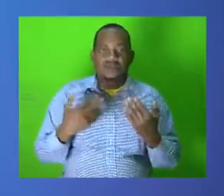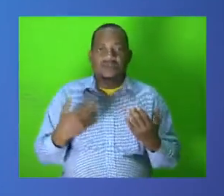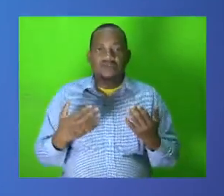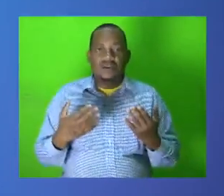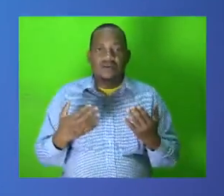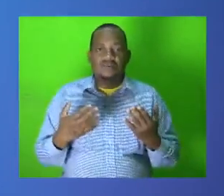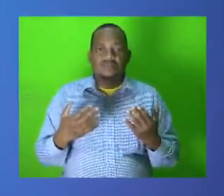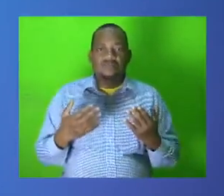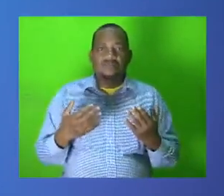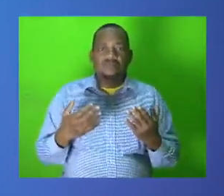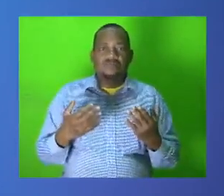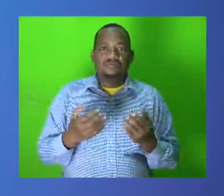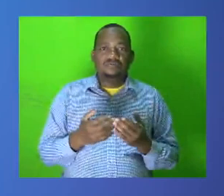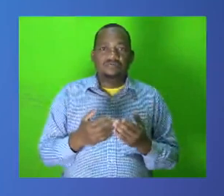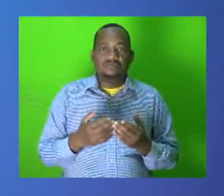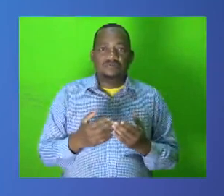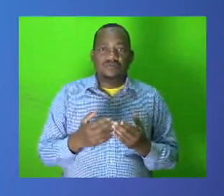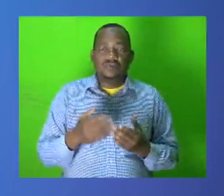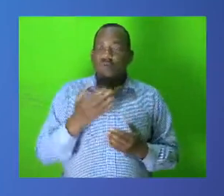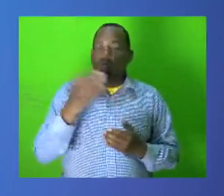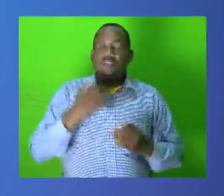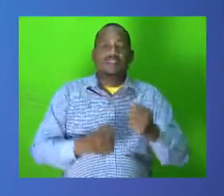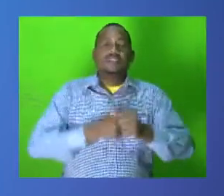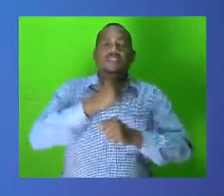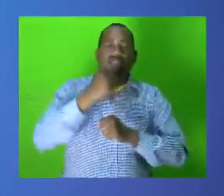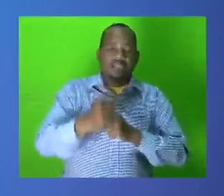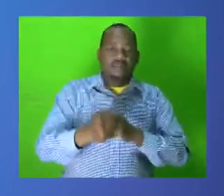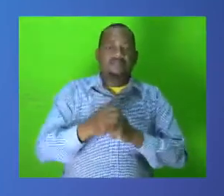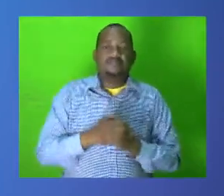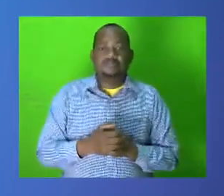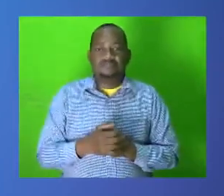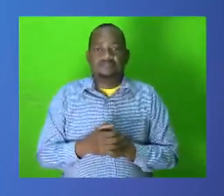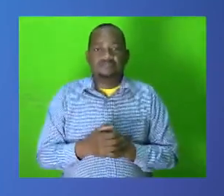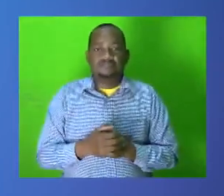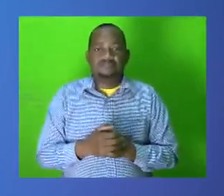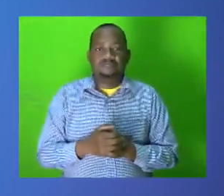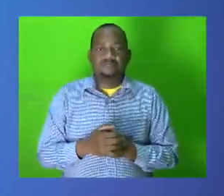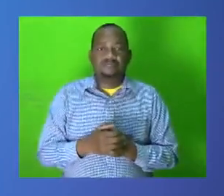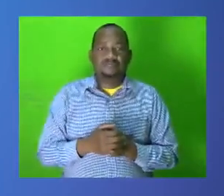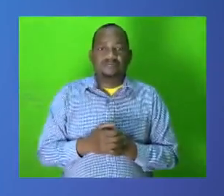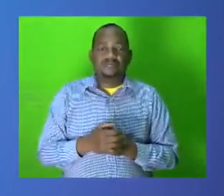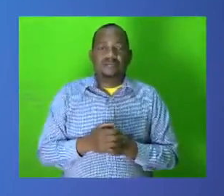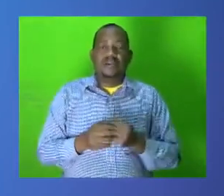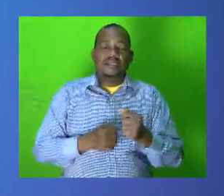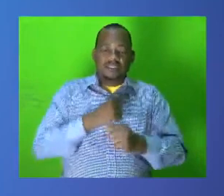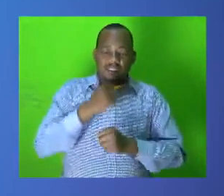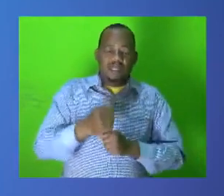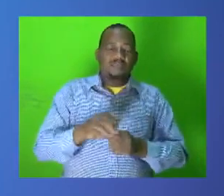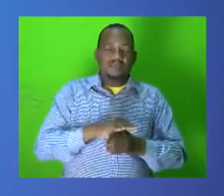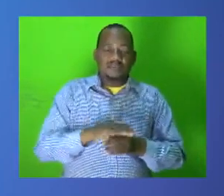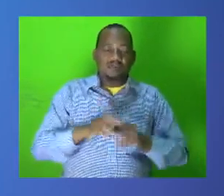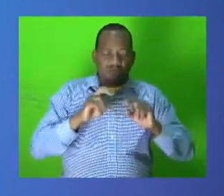need data or information by the work of research.